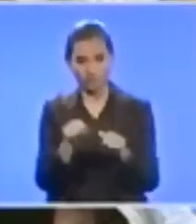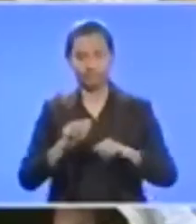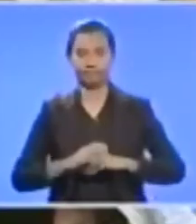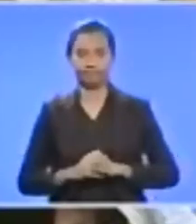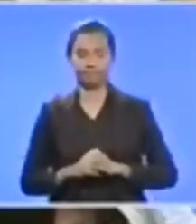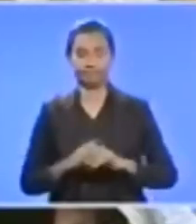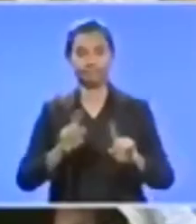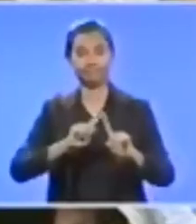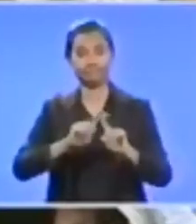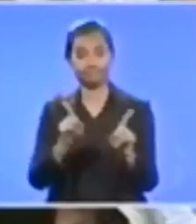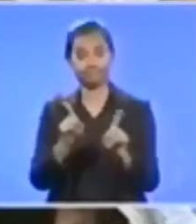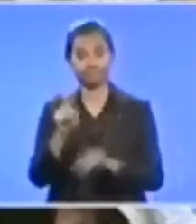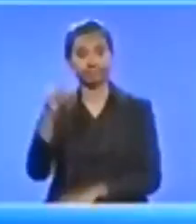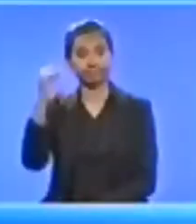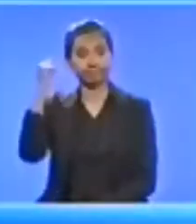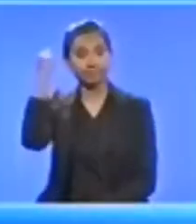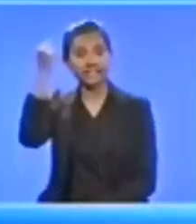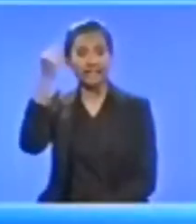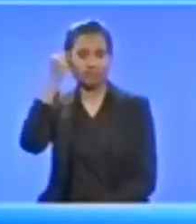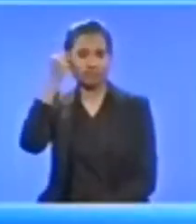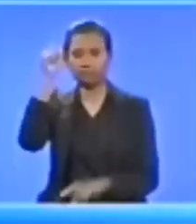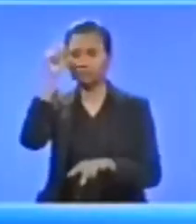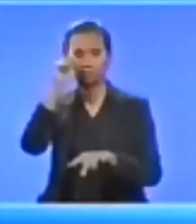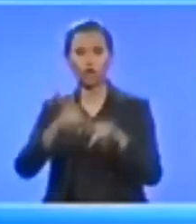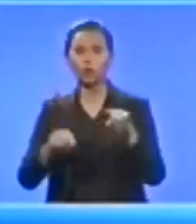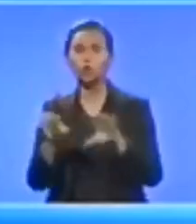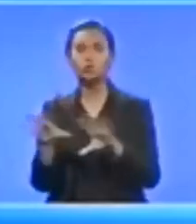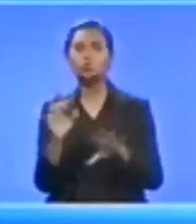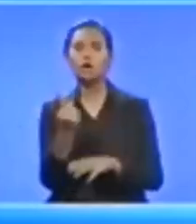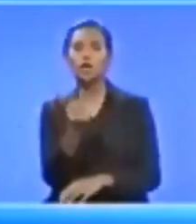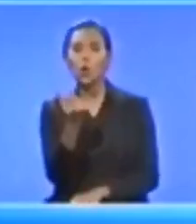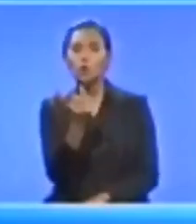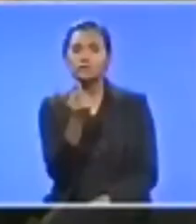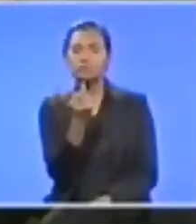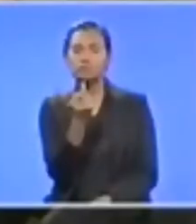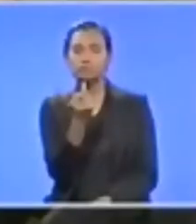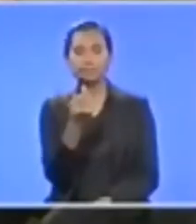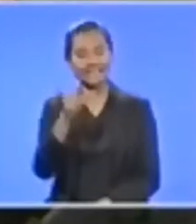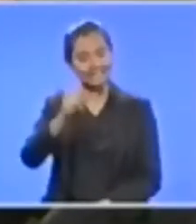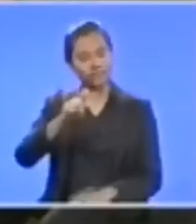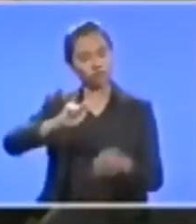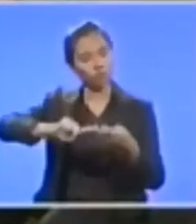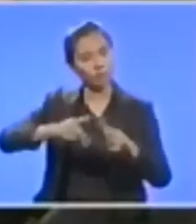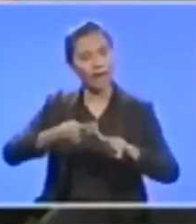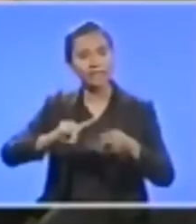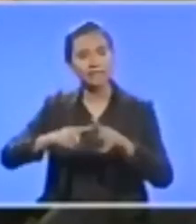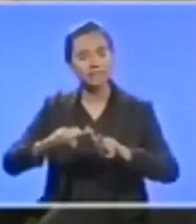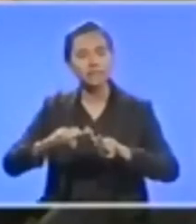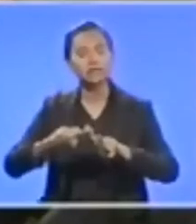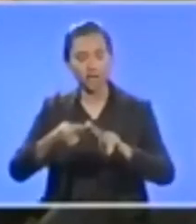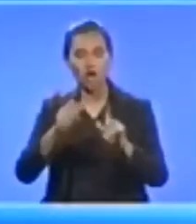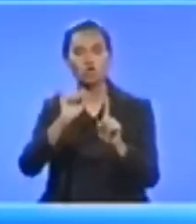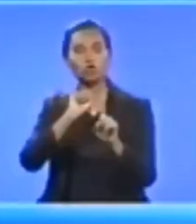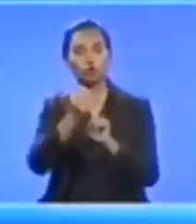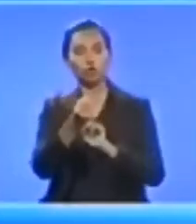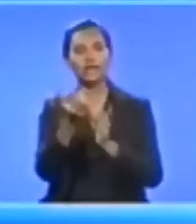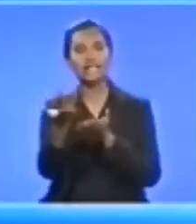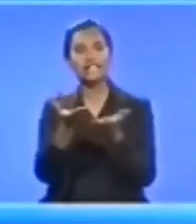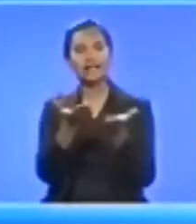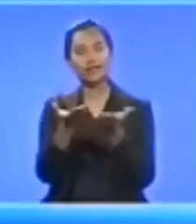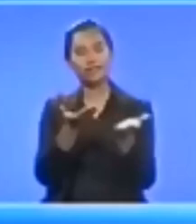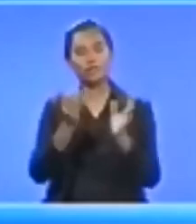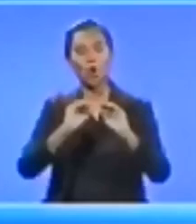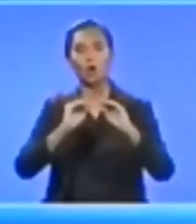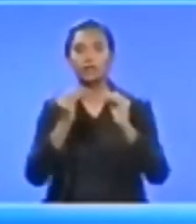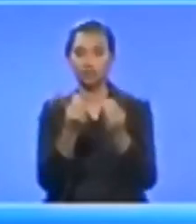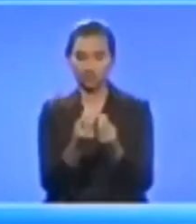But the government cannot walk alone in doing this. It needs to partner social service agencies to